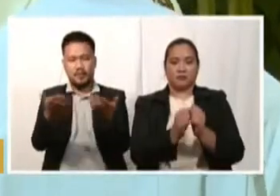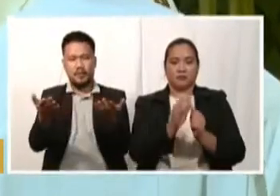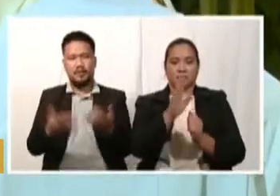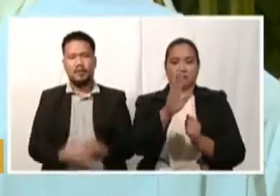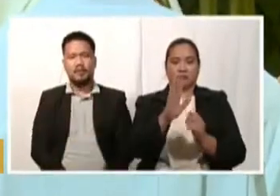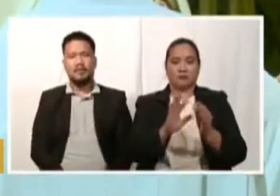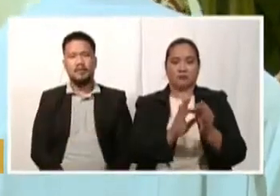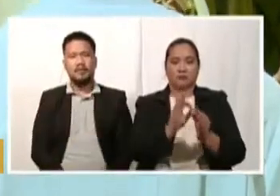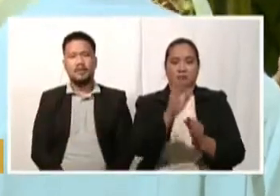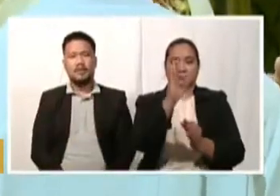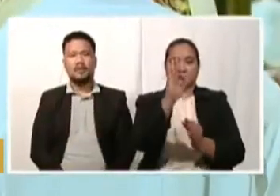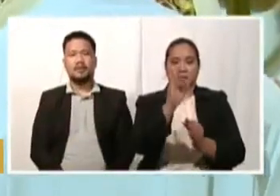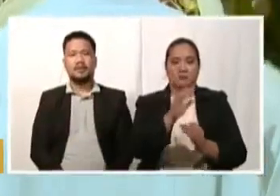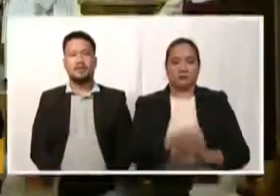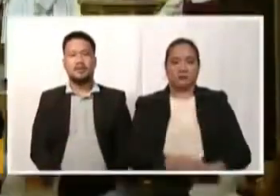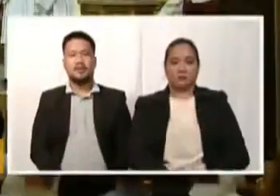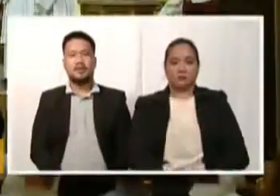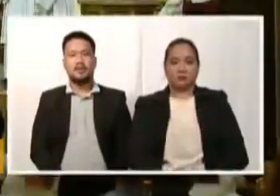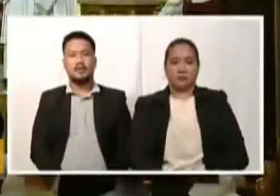And with your spirit.